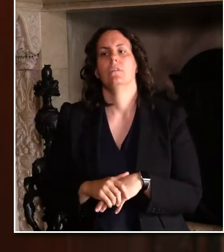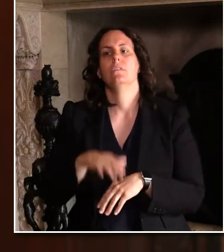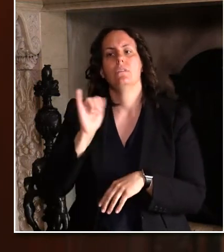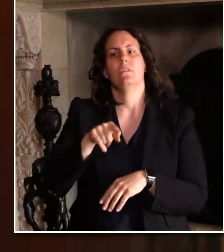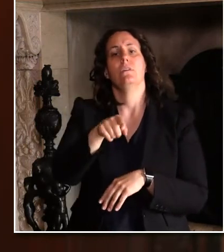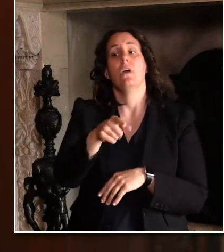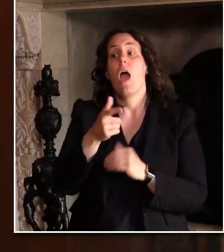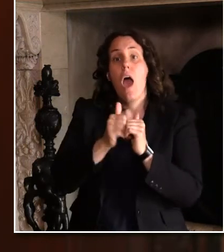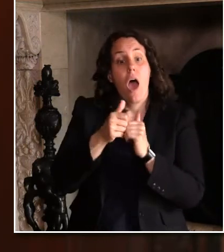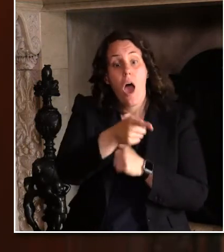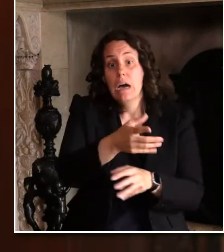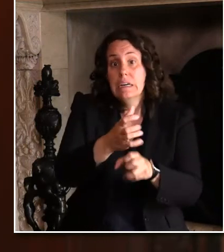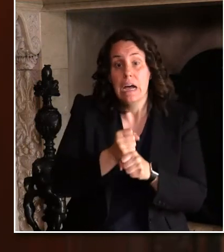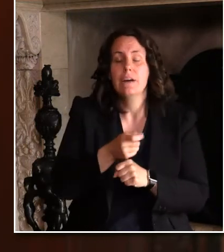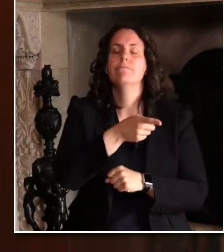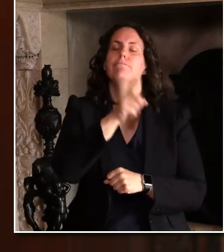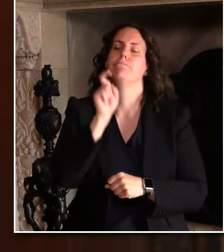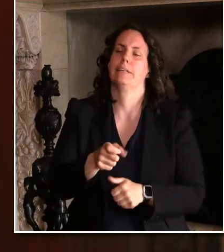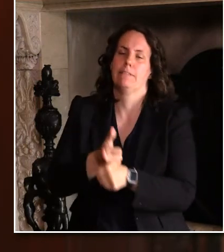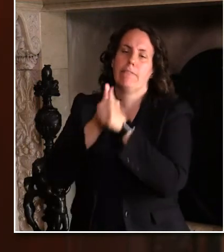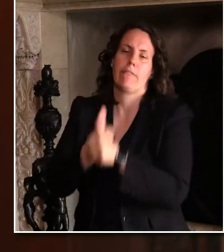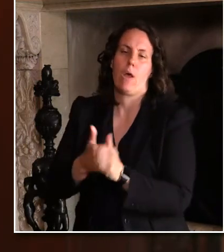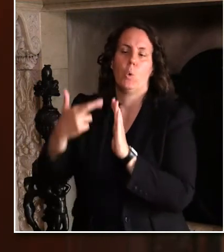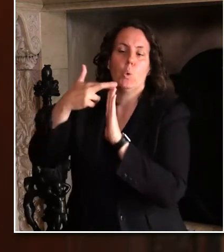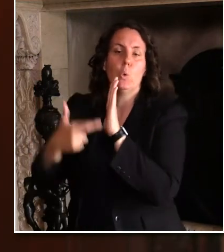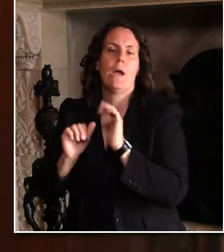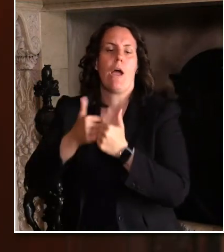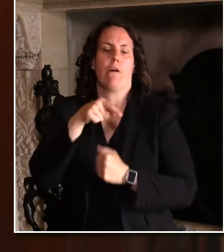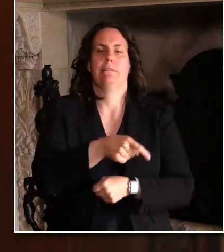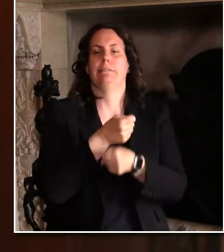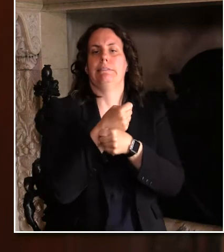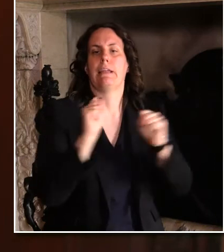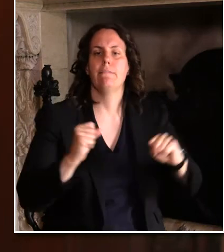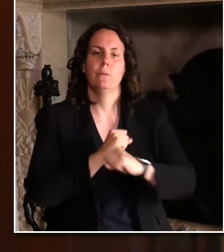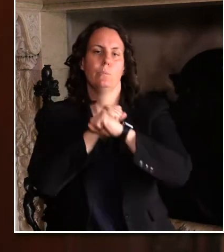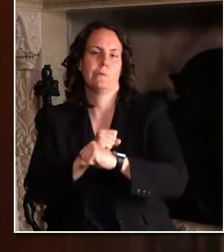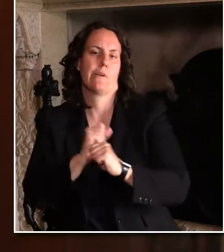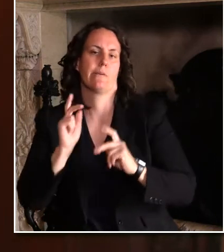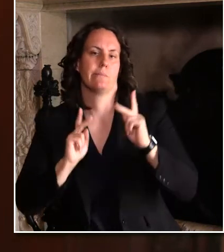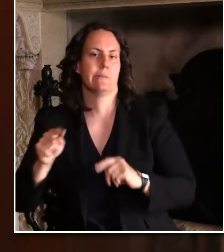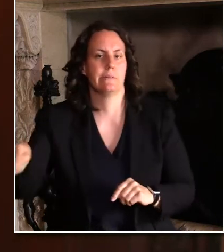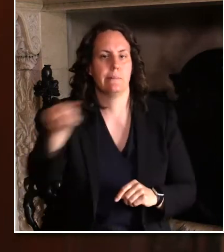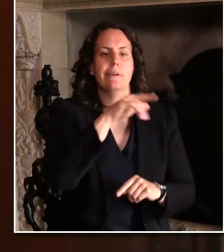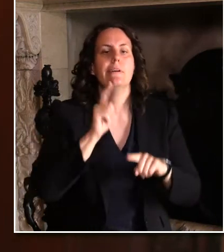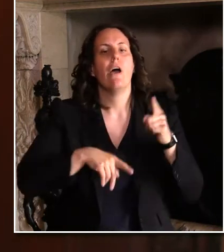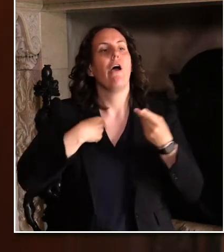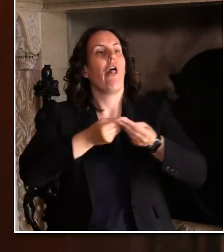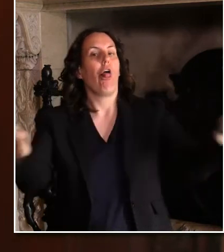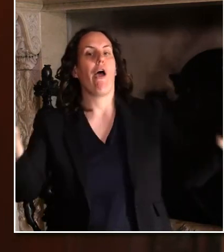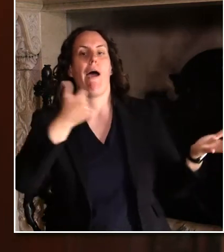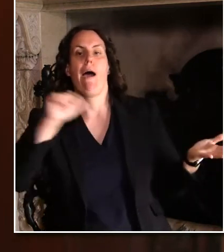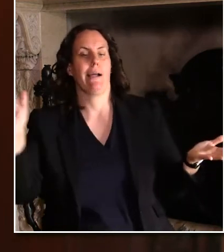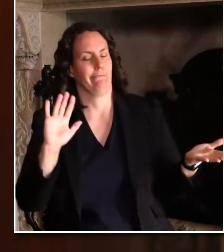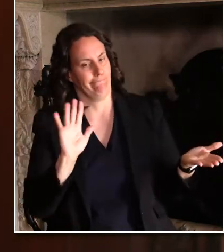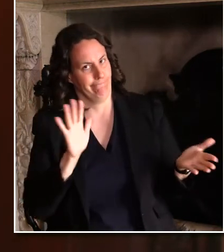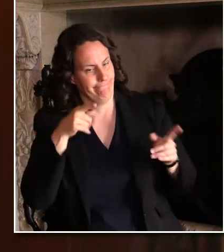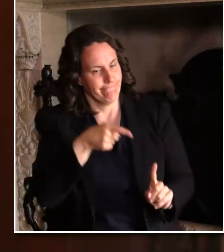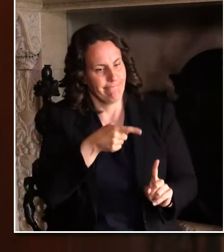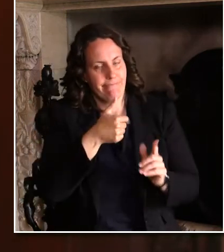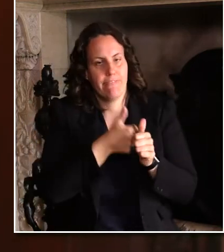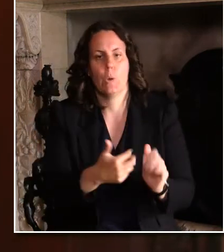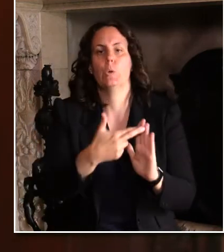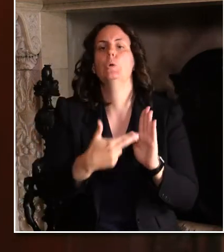communities. This will help, but we know that many Wisconsinites are struggling to make ends meet and keep a roof over their heads.